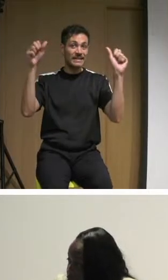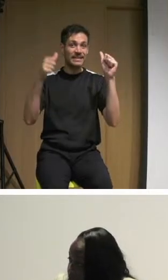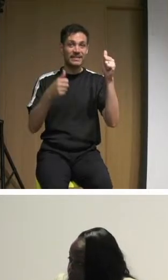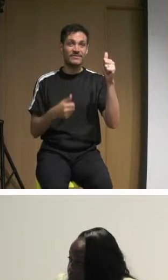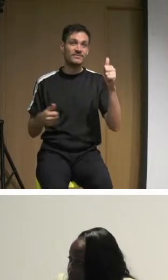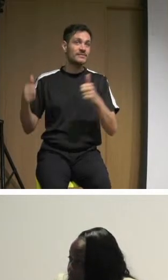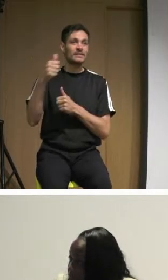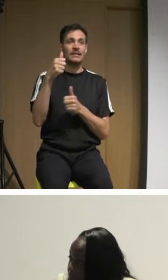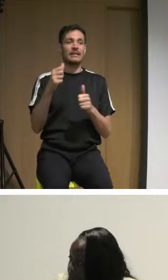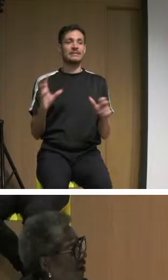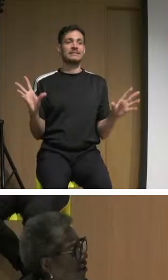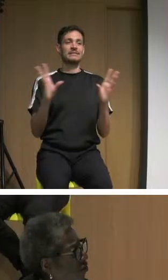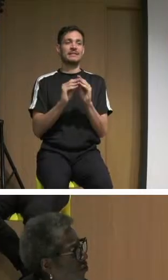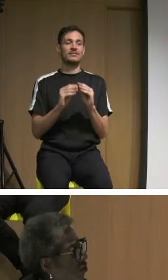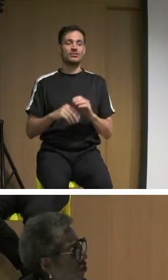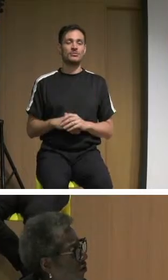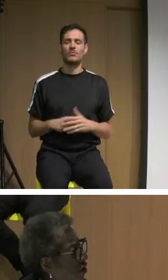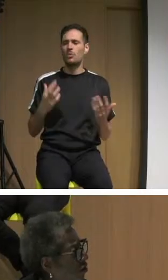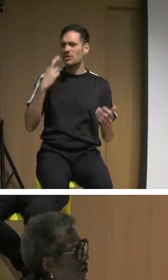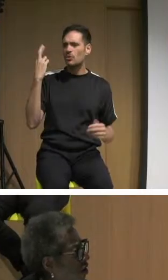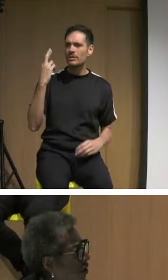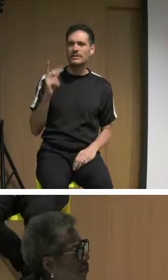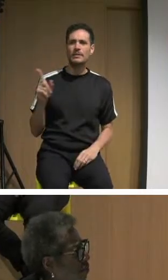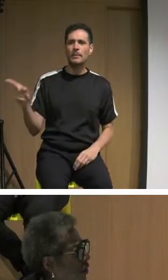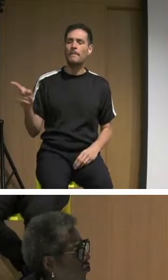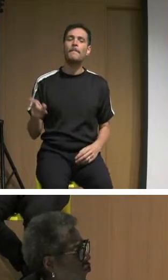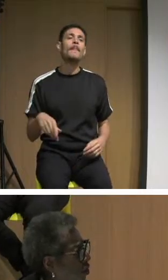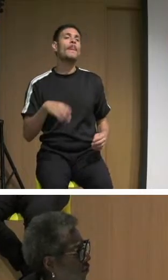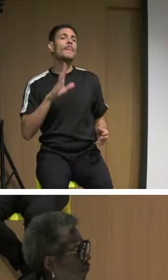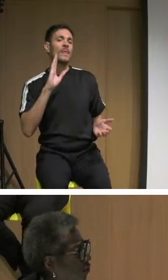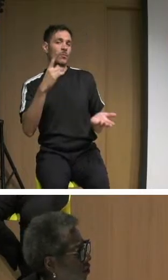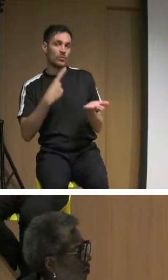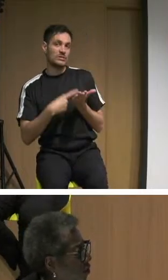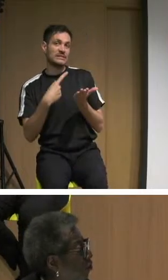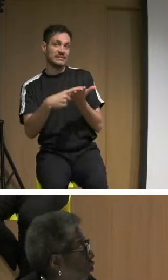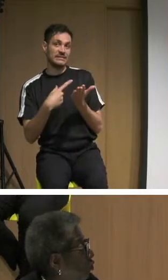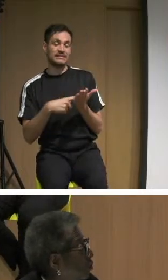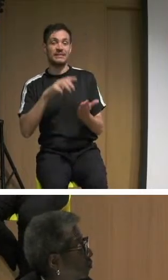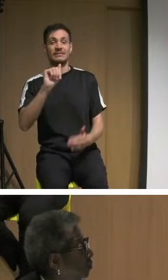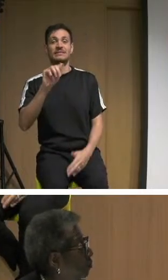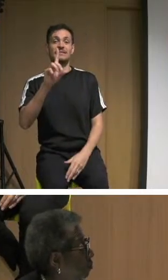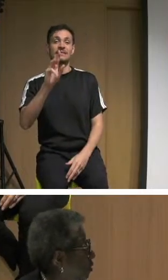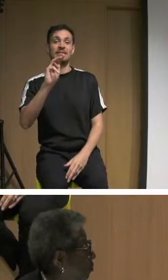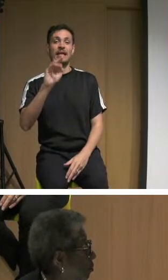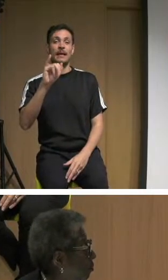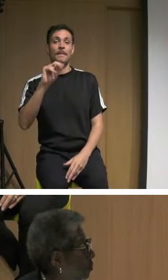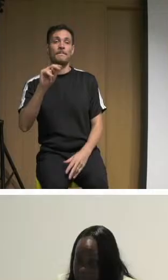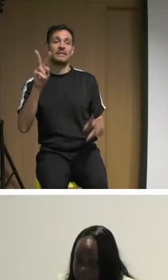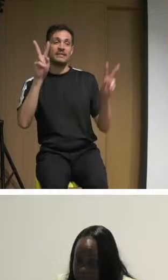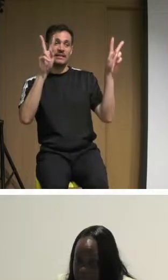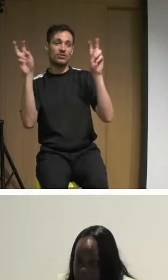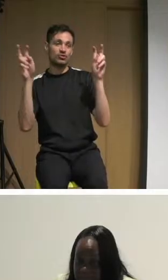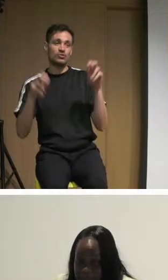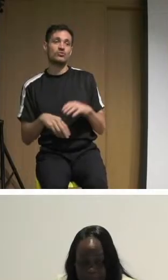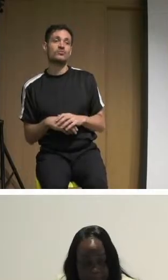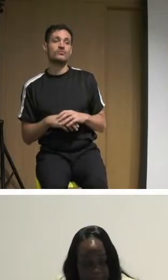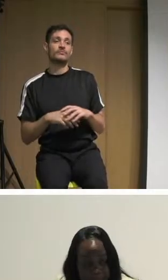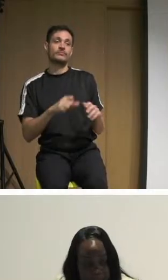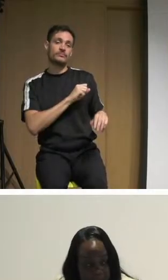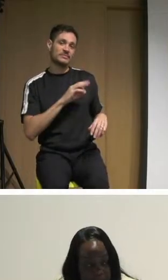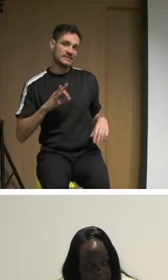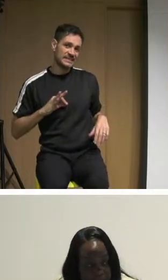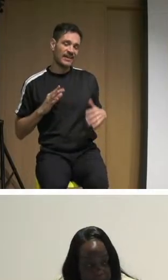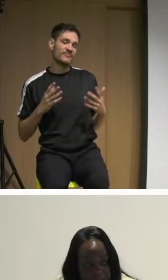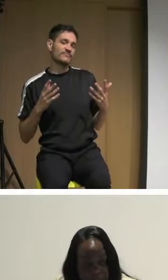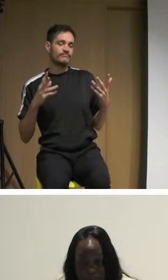reason you can. The reason is to discuss administrative issues. Personnel matters, yes.